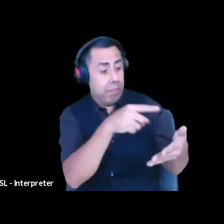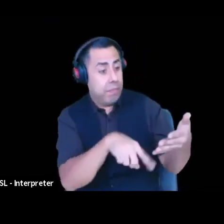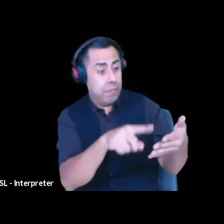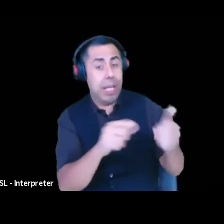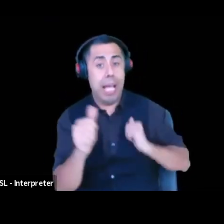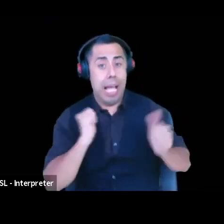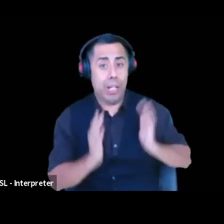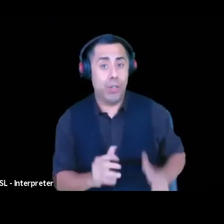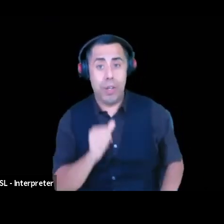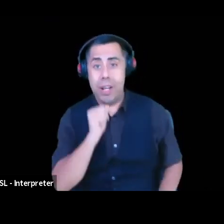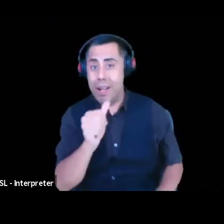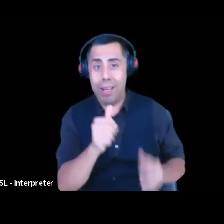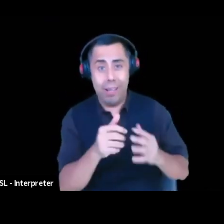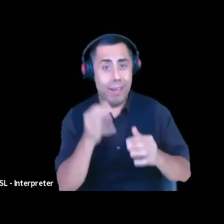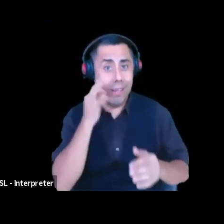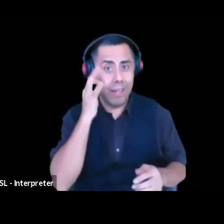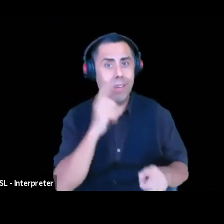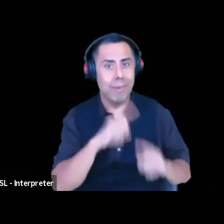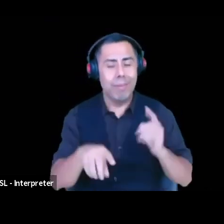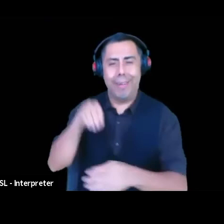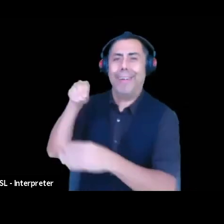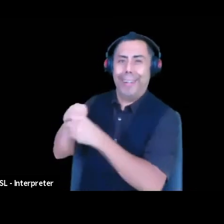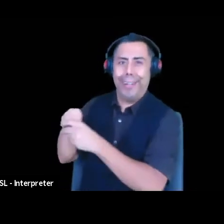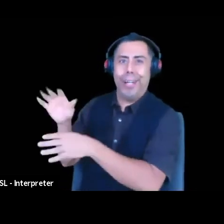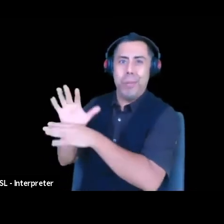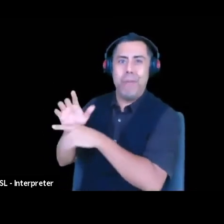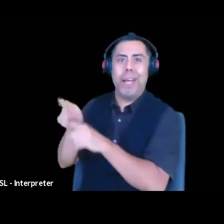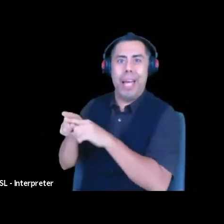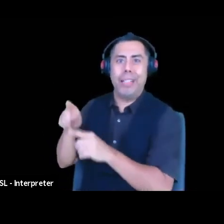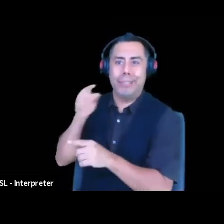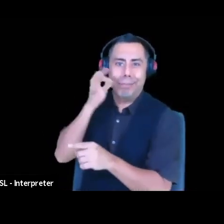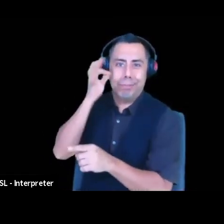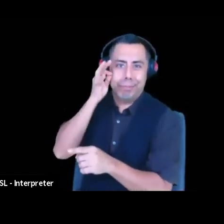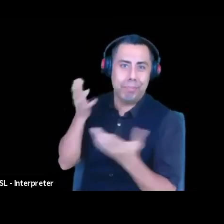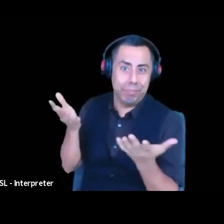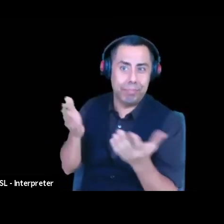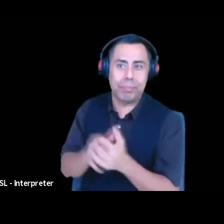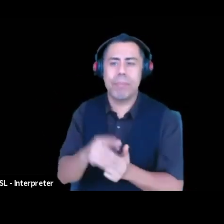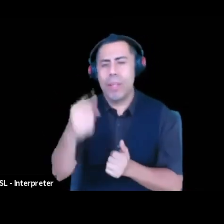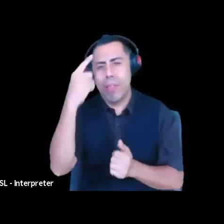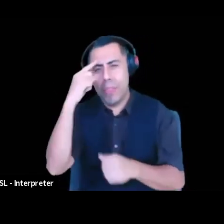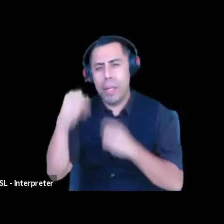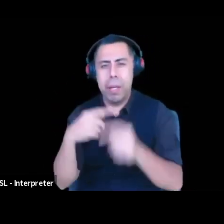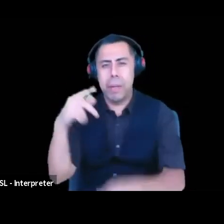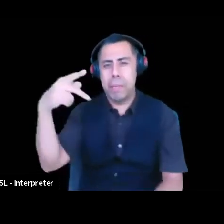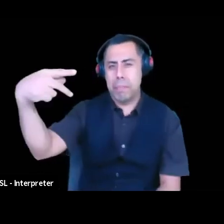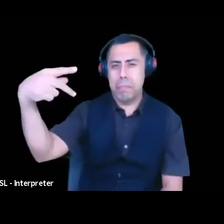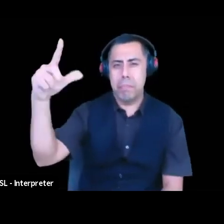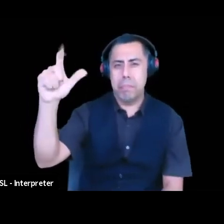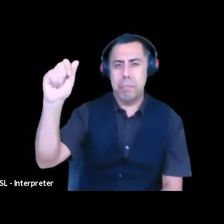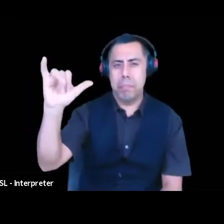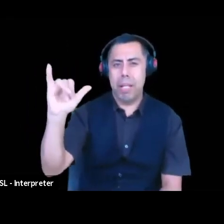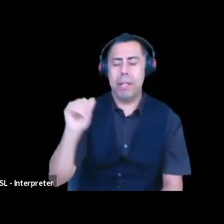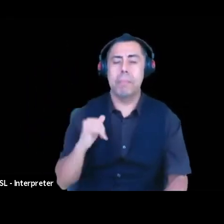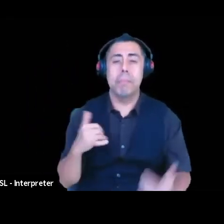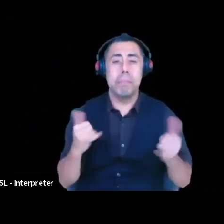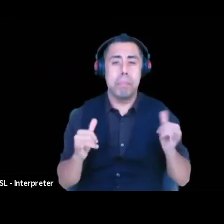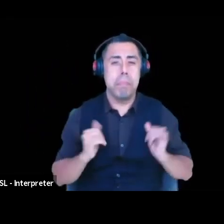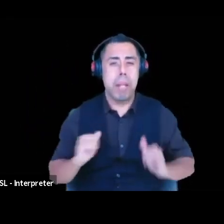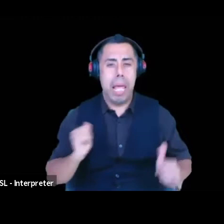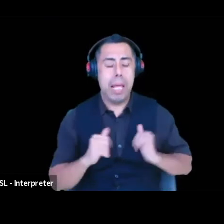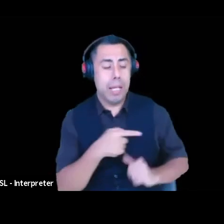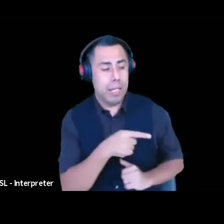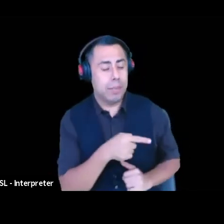plays. I was, you know, researching a little bit last night as we were discussing this. And one big thing is that we're always, our people are always